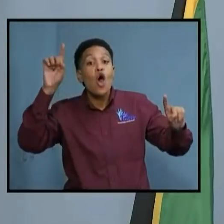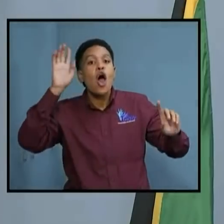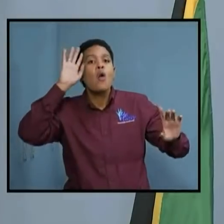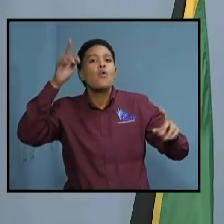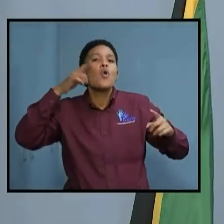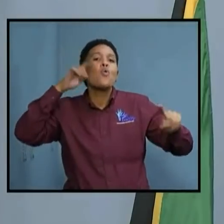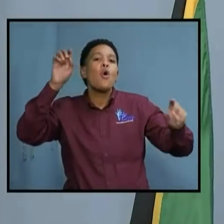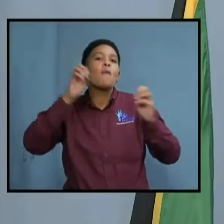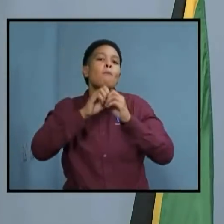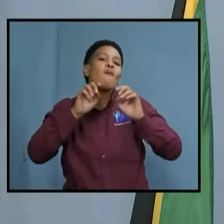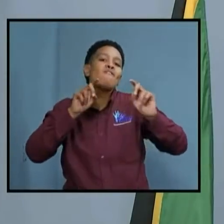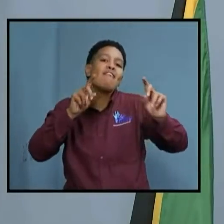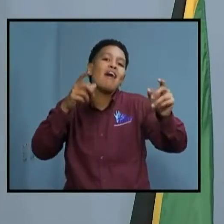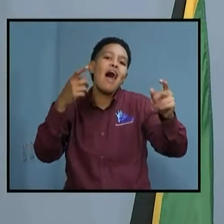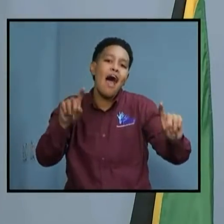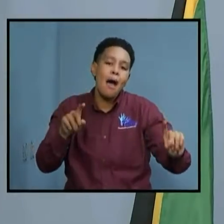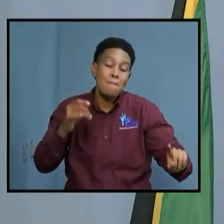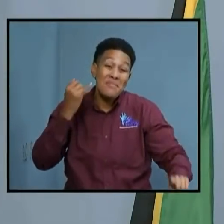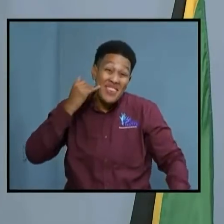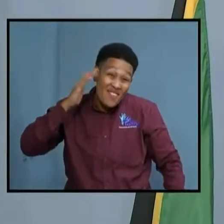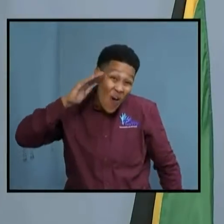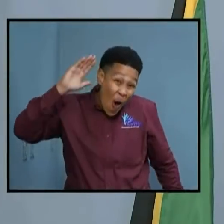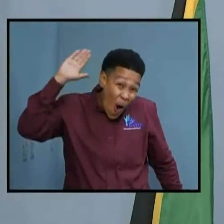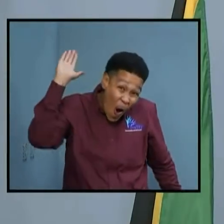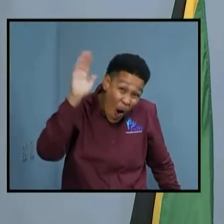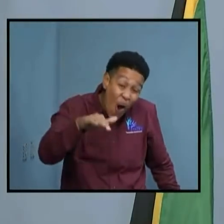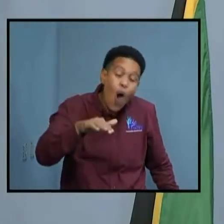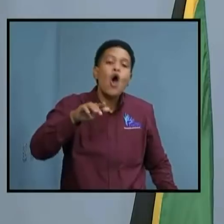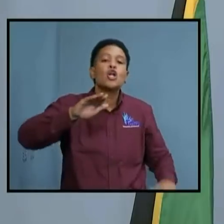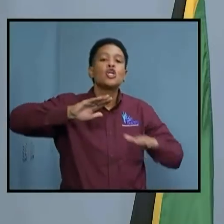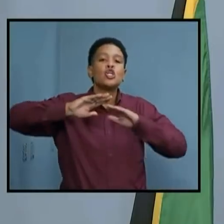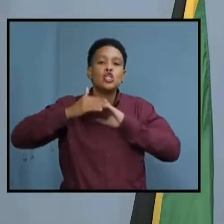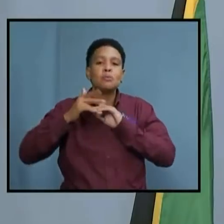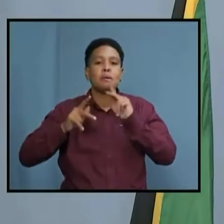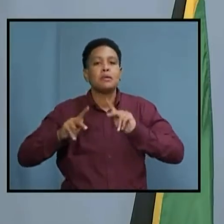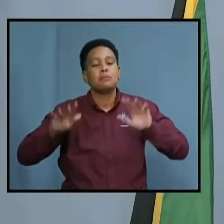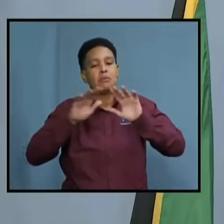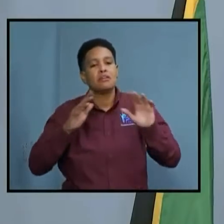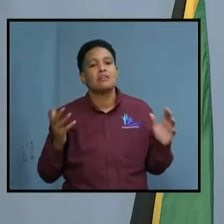work even faster if every single Jamaican